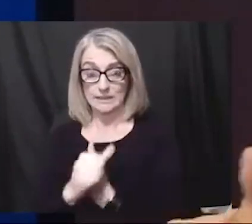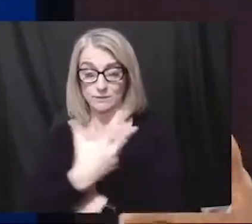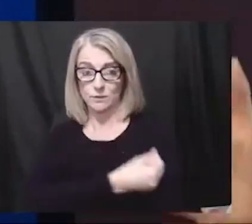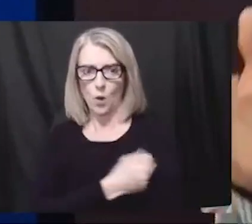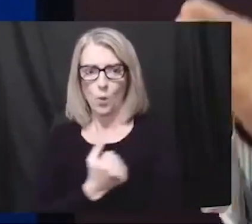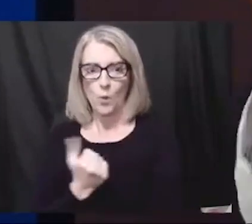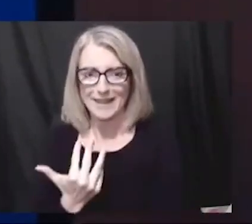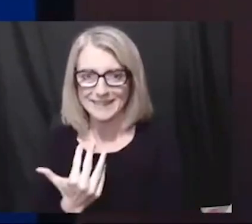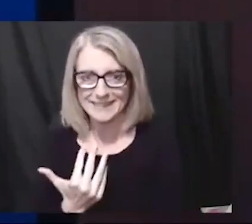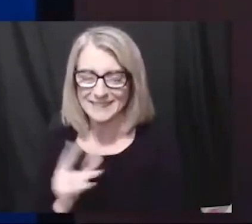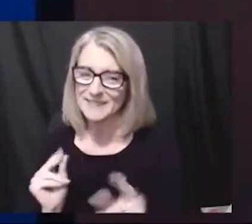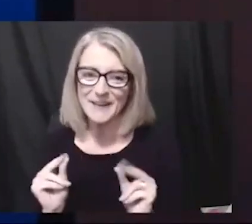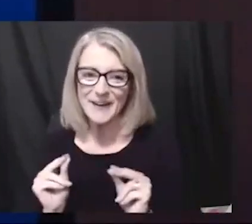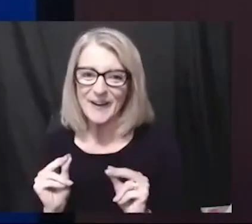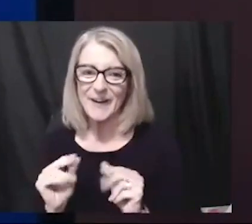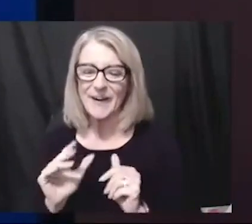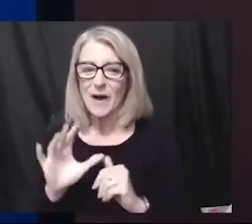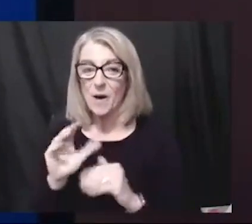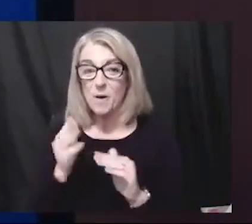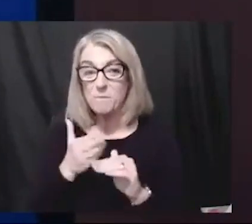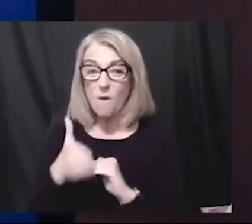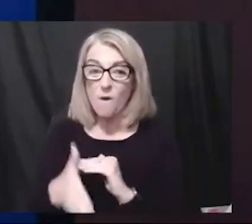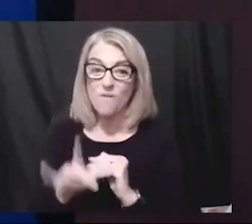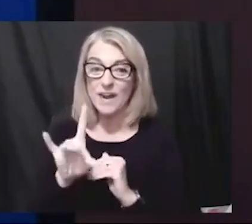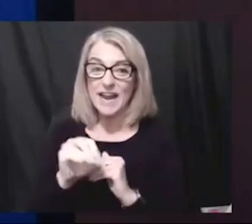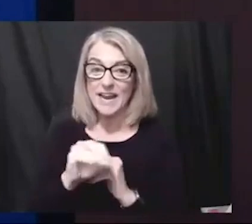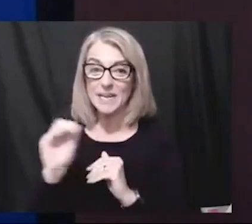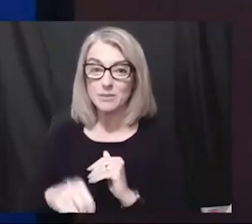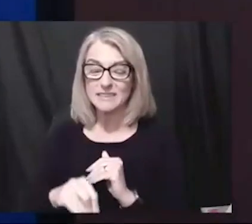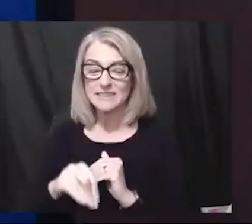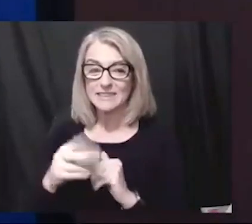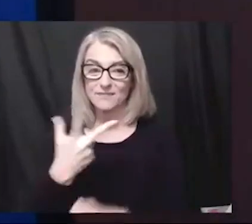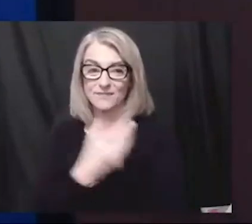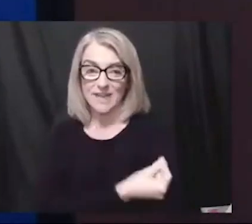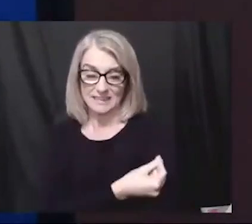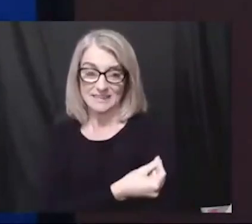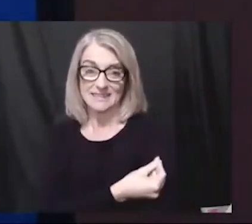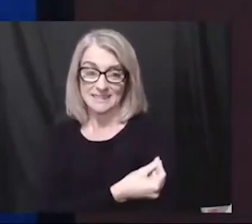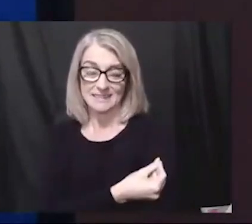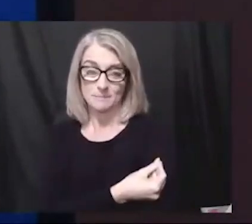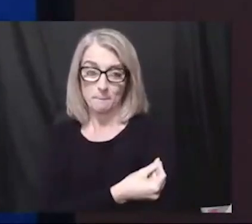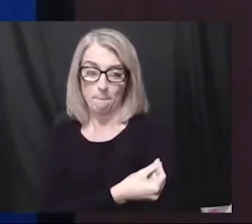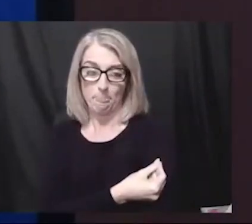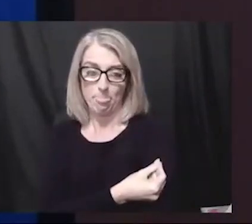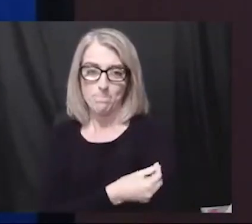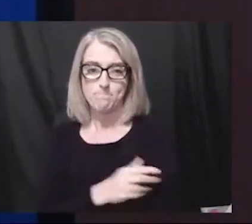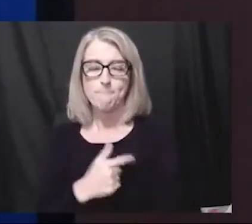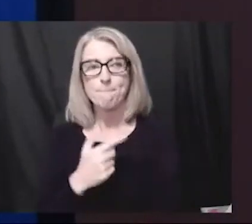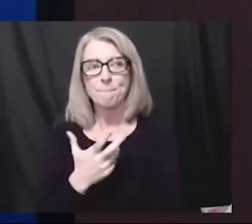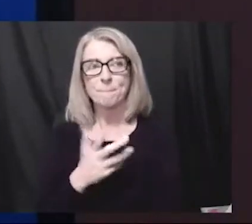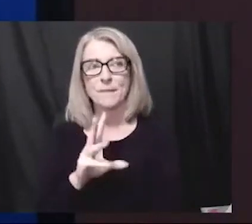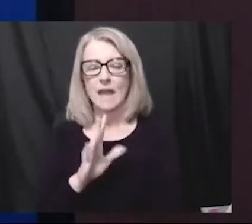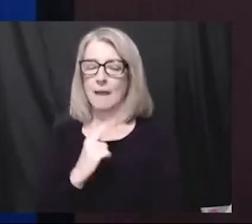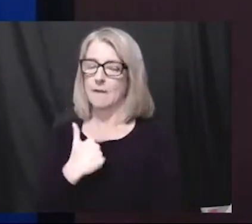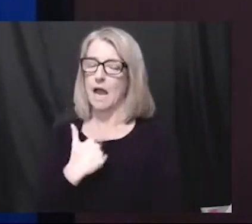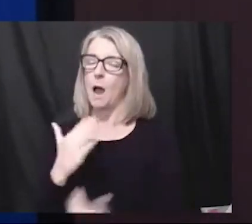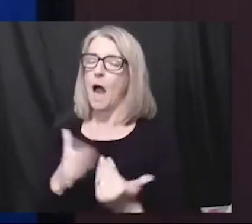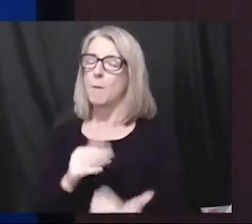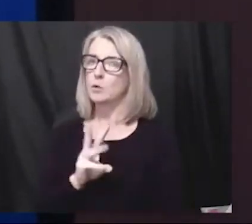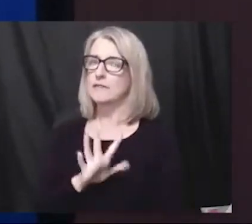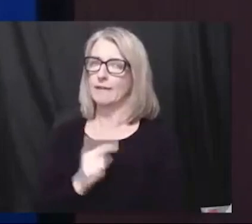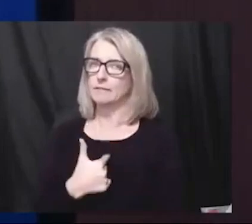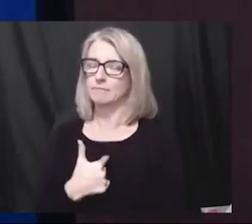this? I can't say that OSHA has a role. What I do think is it's not uncommon for employers to